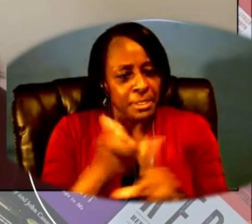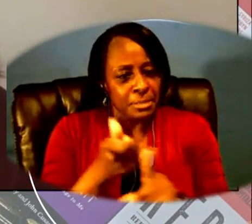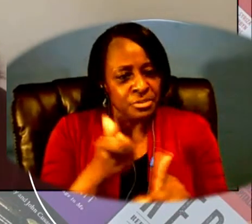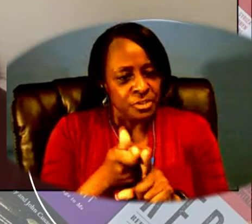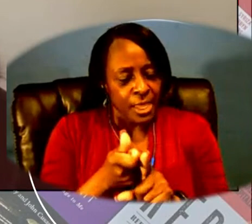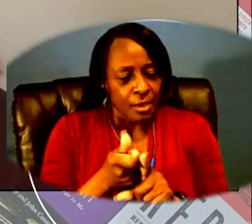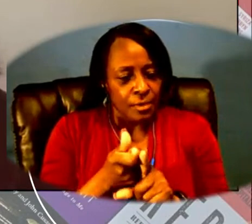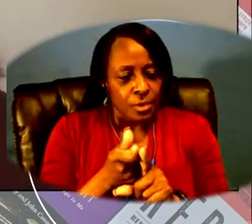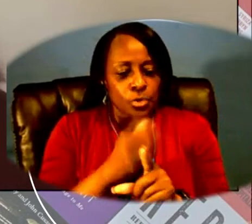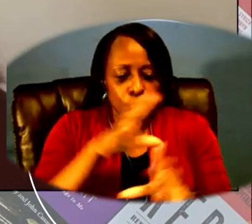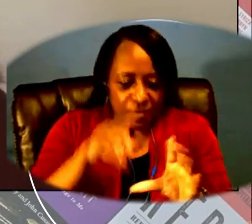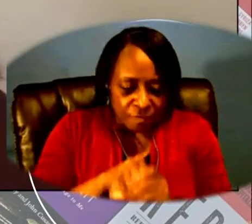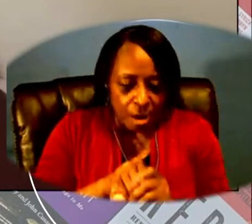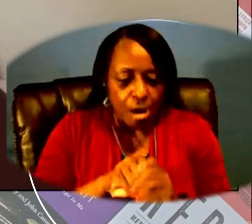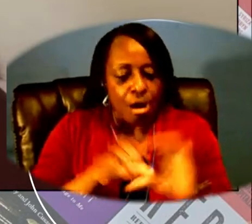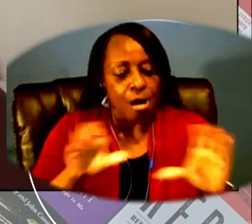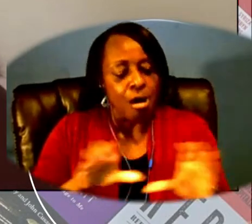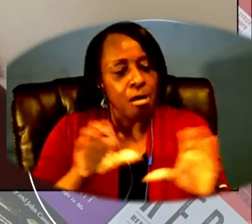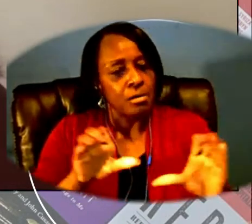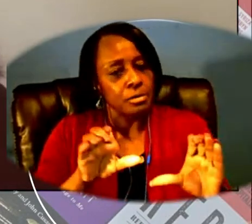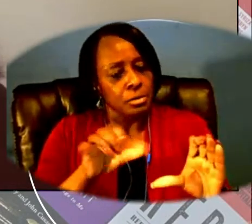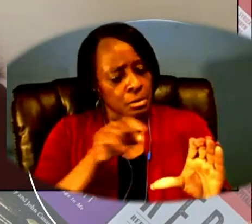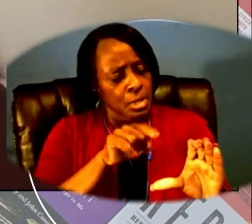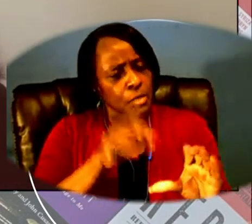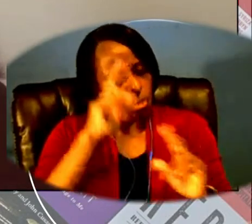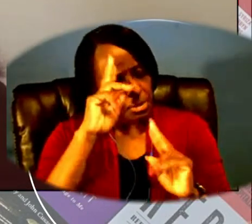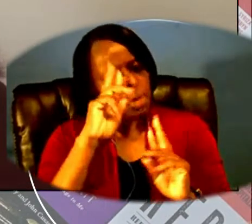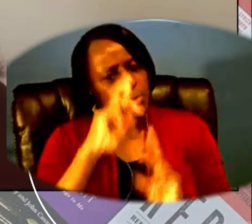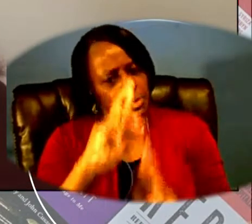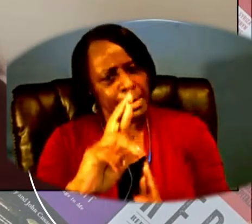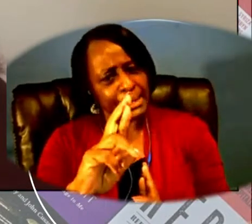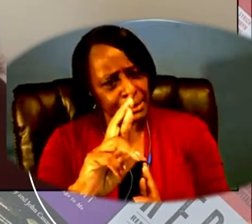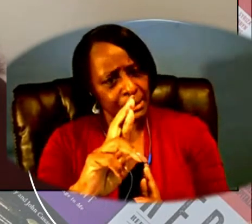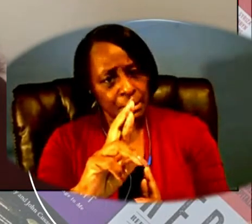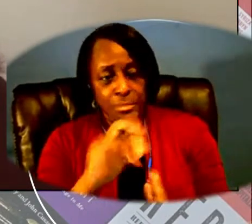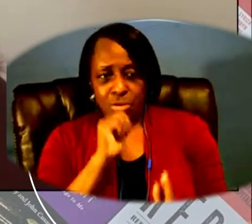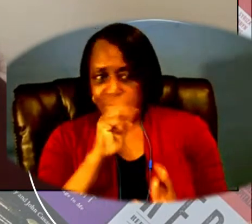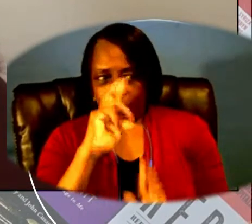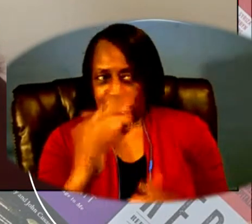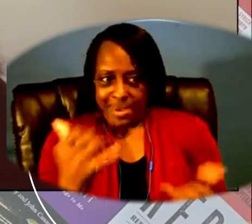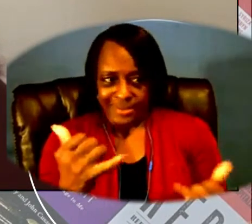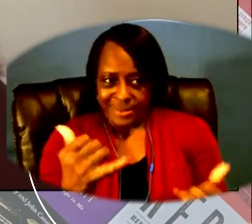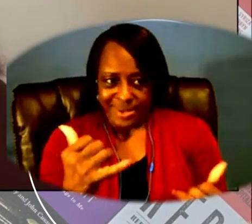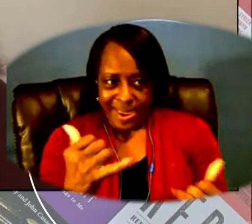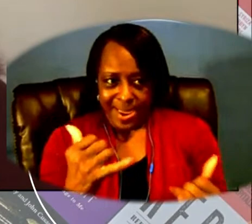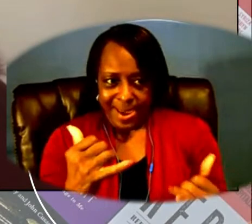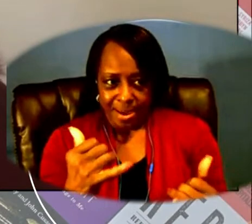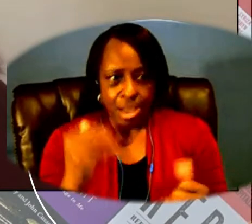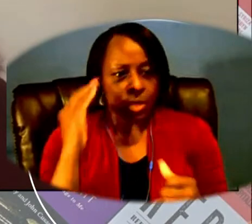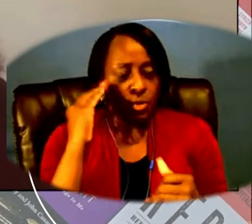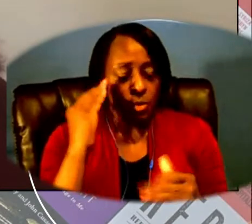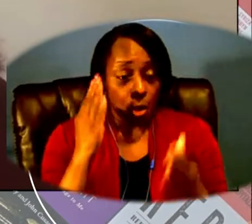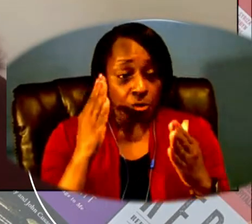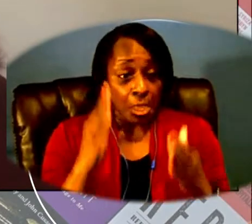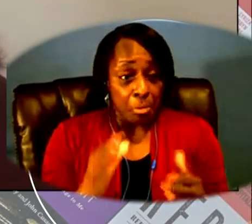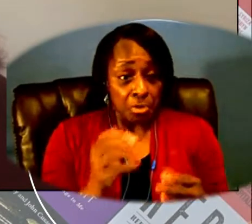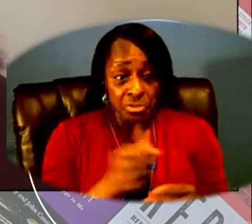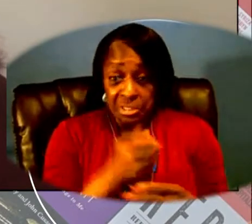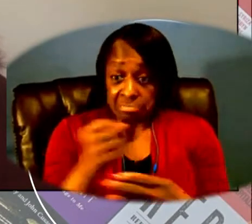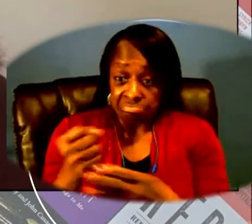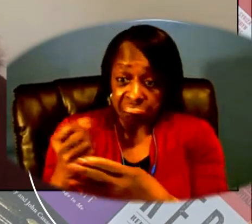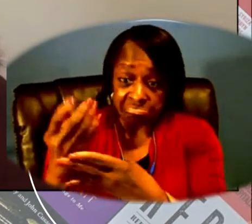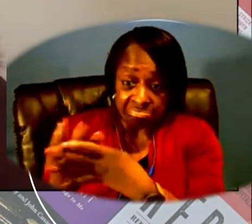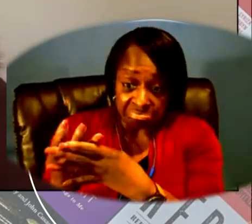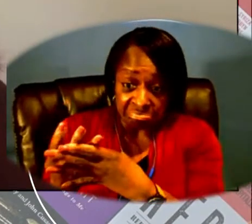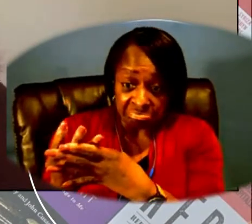work to be honored and respected, because they're not. That short-termer is respected, is